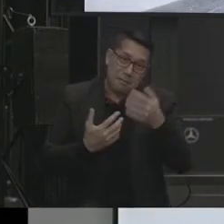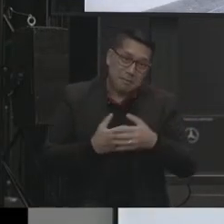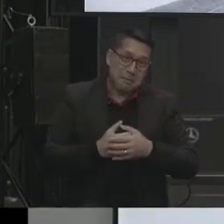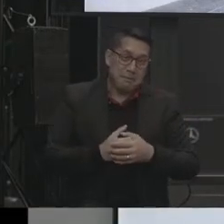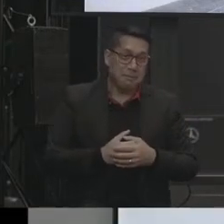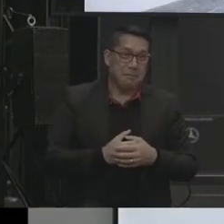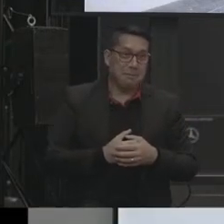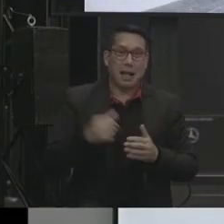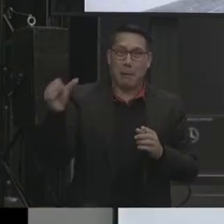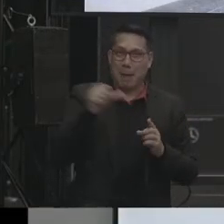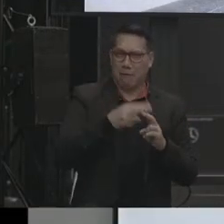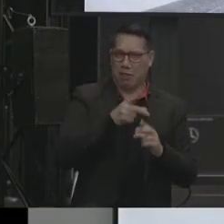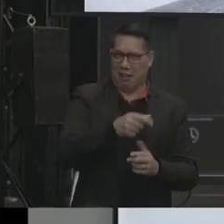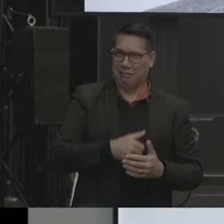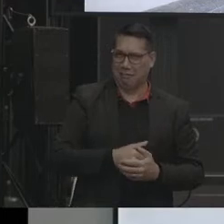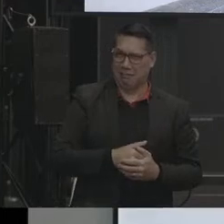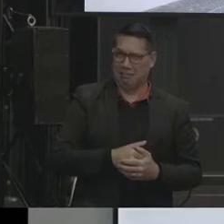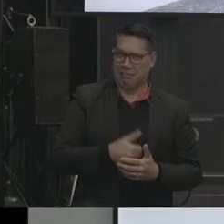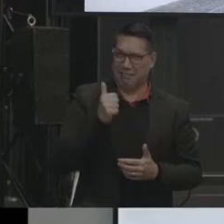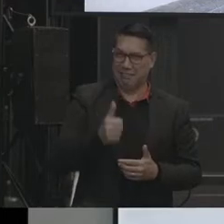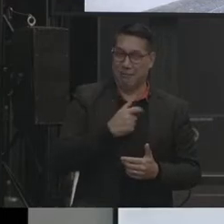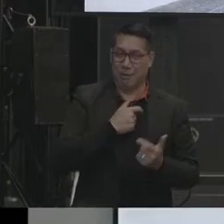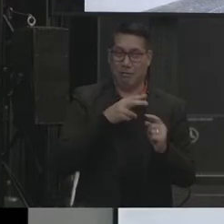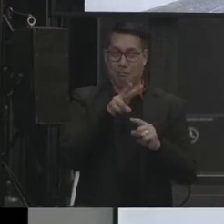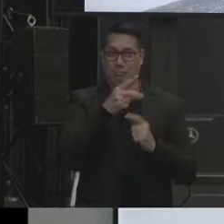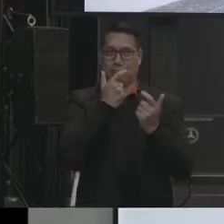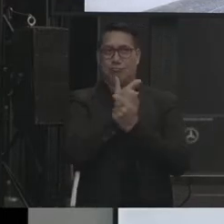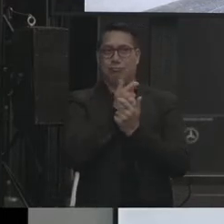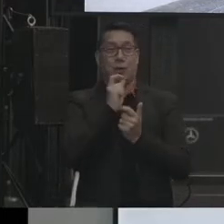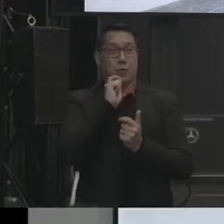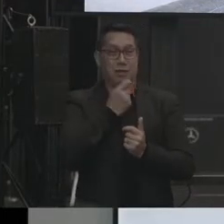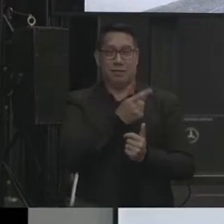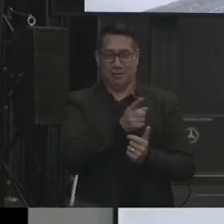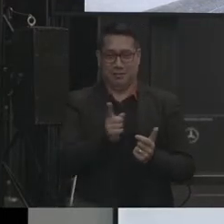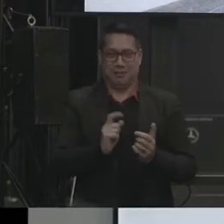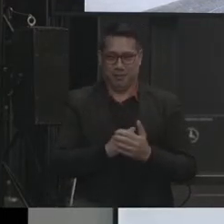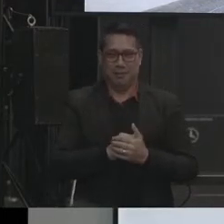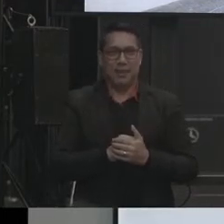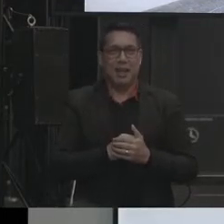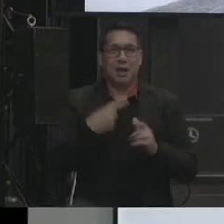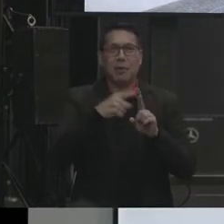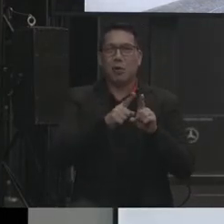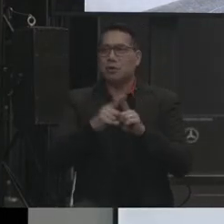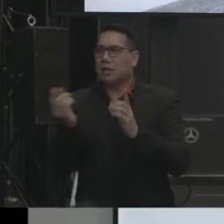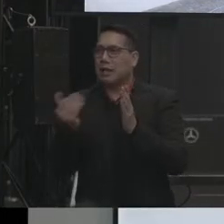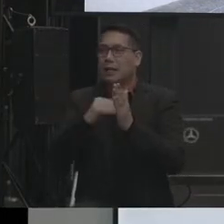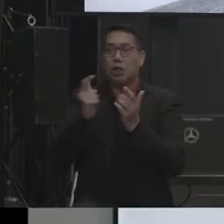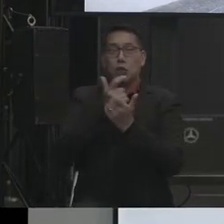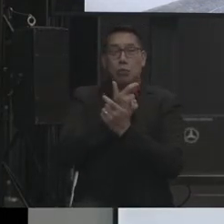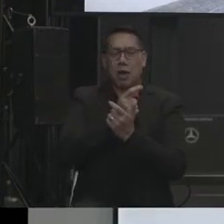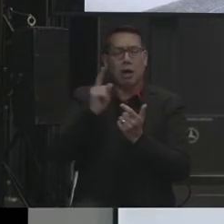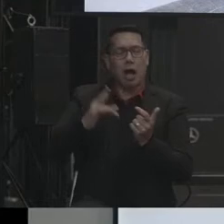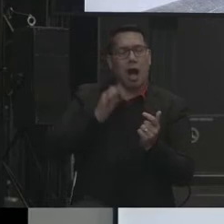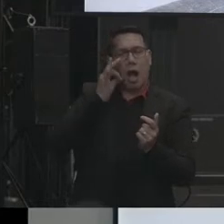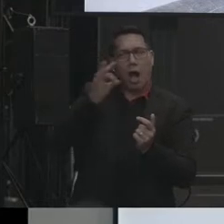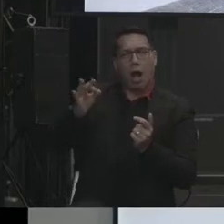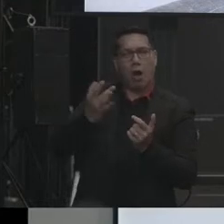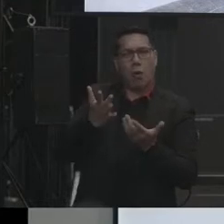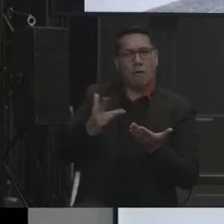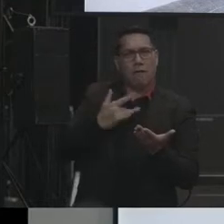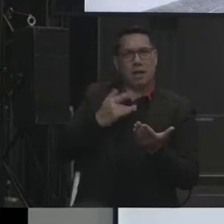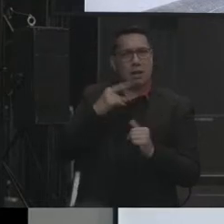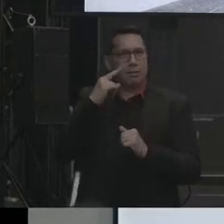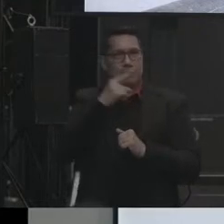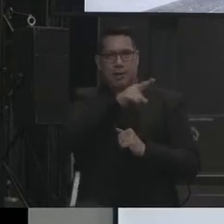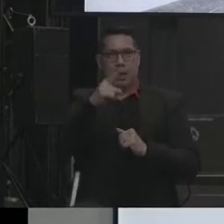Yeah, come back for that one. It's a real laugh. And can you tell me, on that note of humor, what's it like seeing